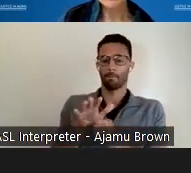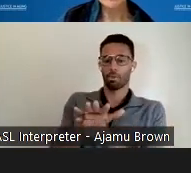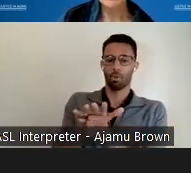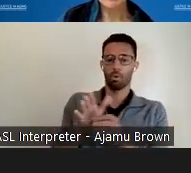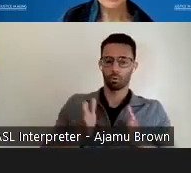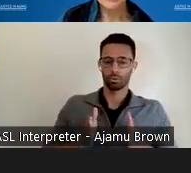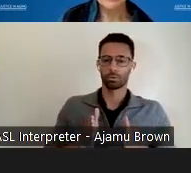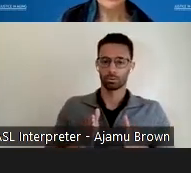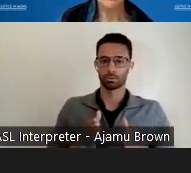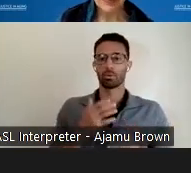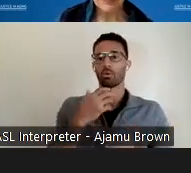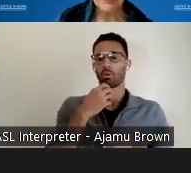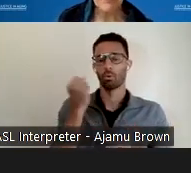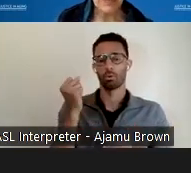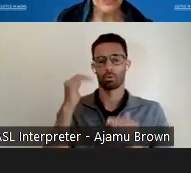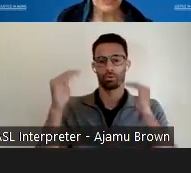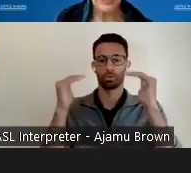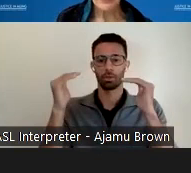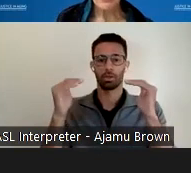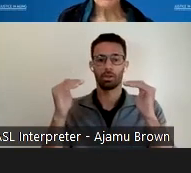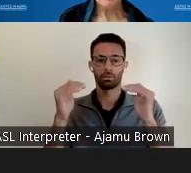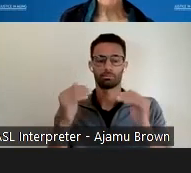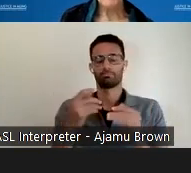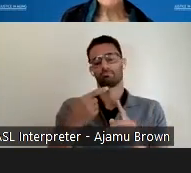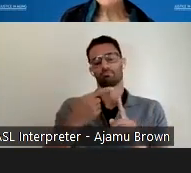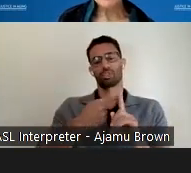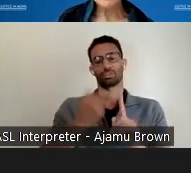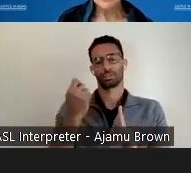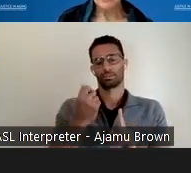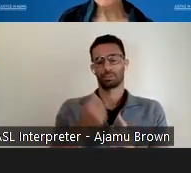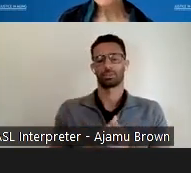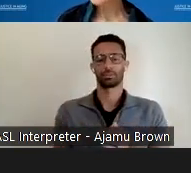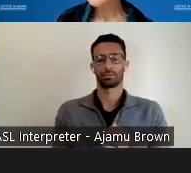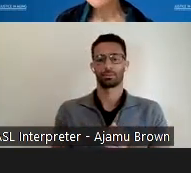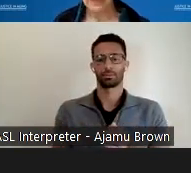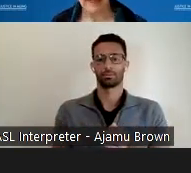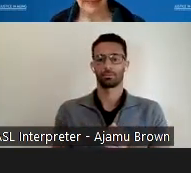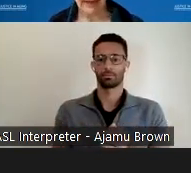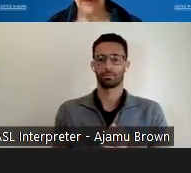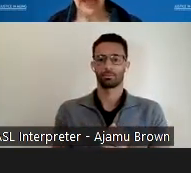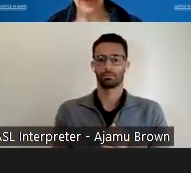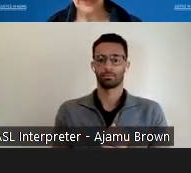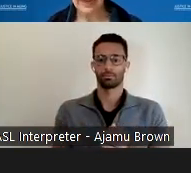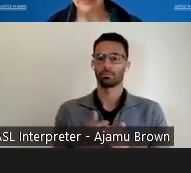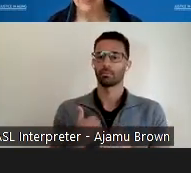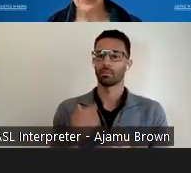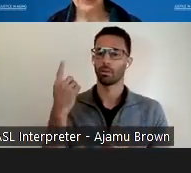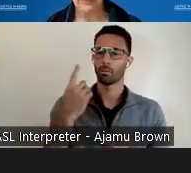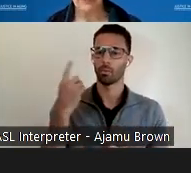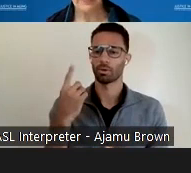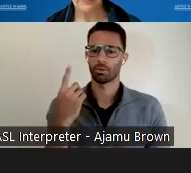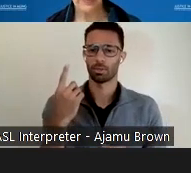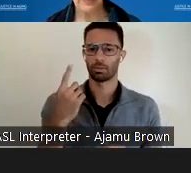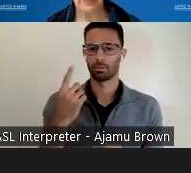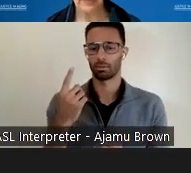shallow rental subsidies. So one of the things I'm wondering if I could have put